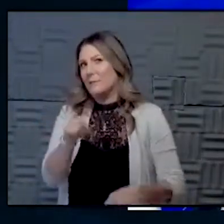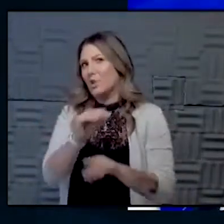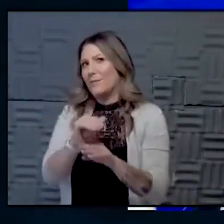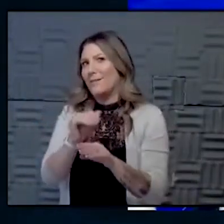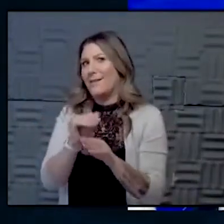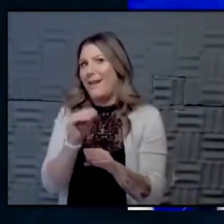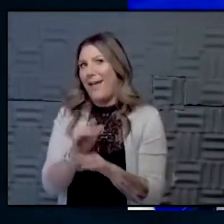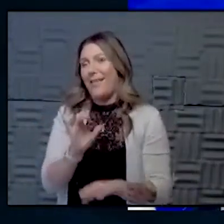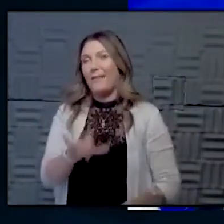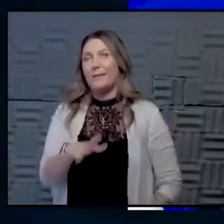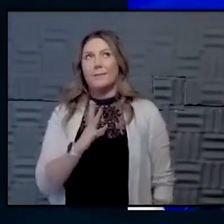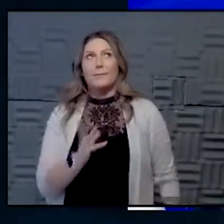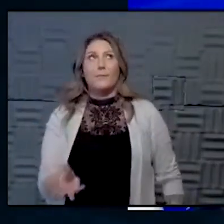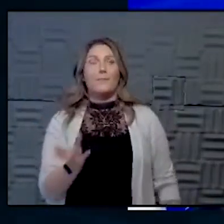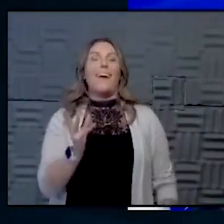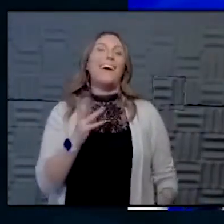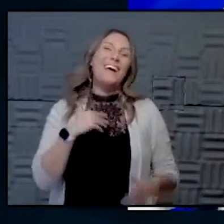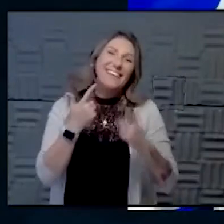But